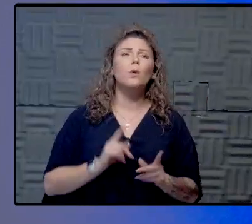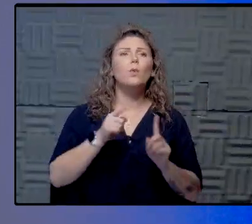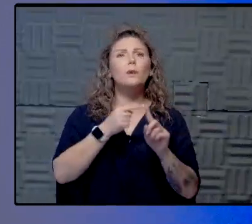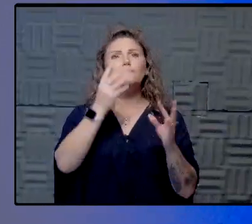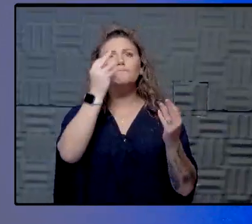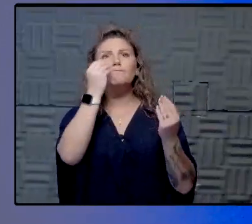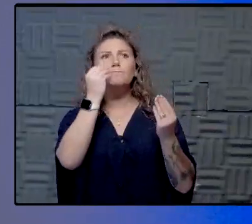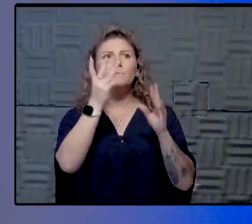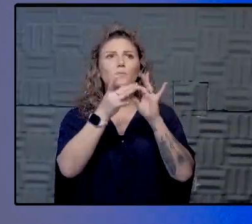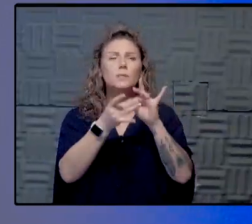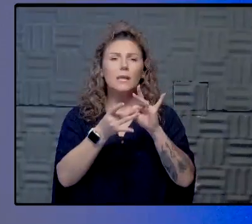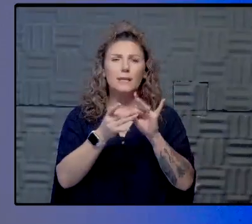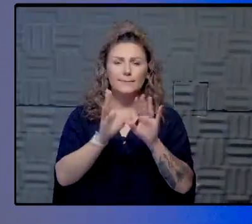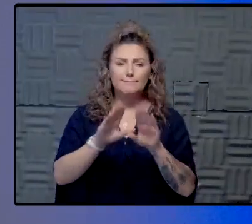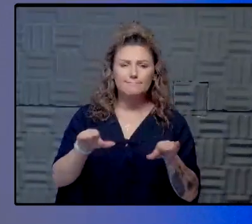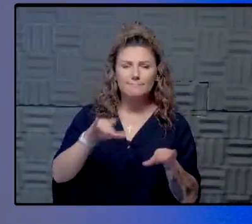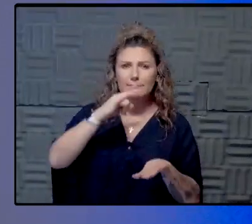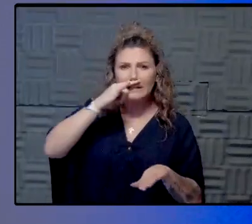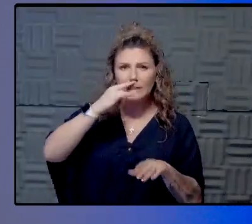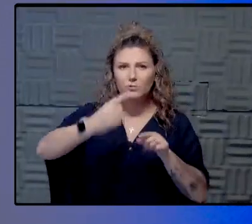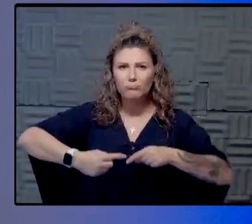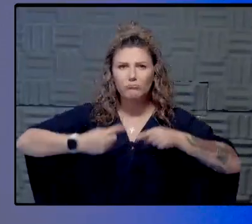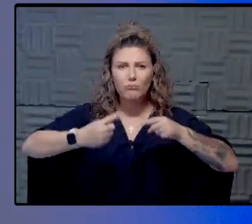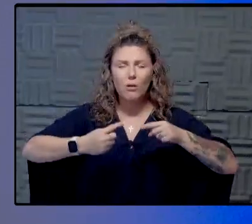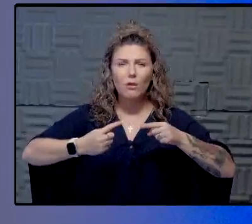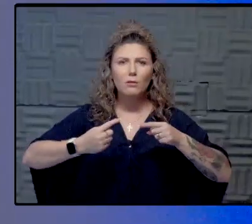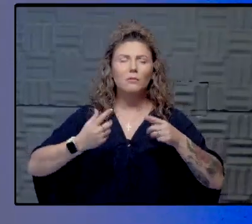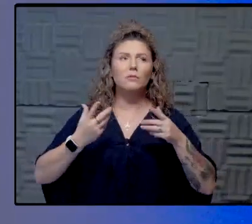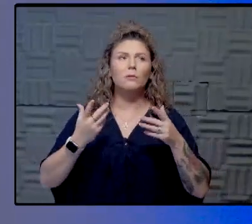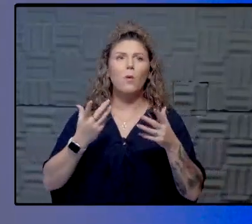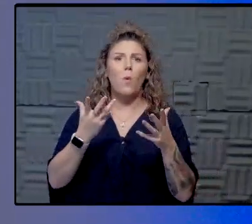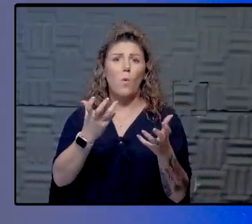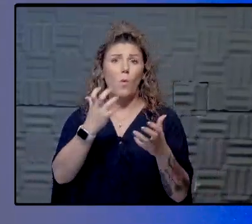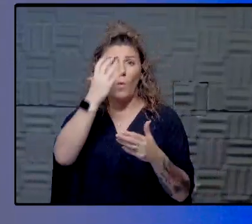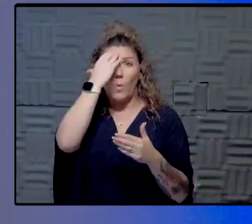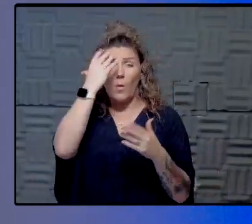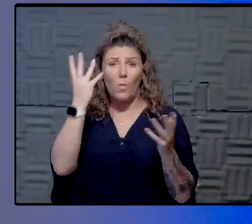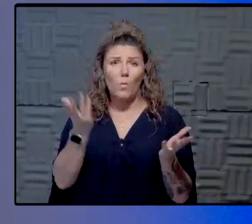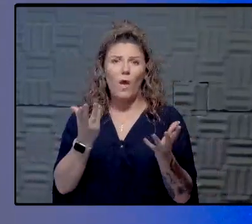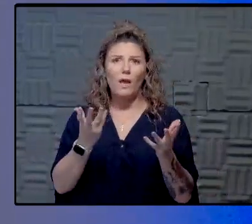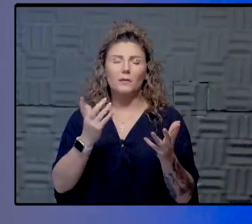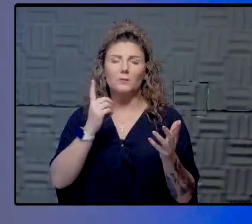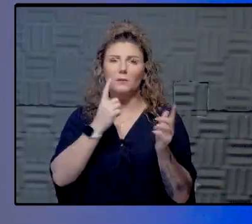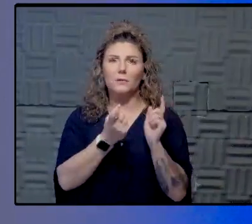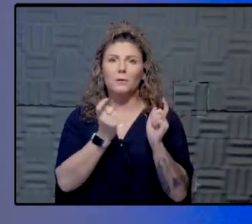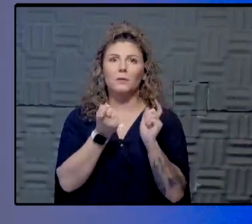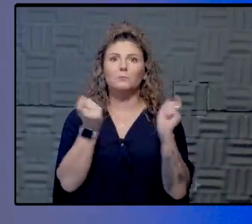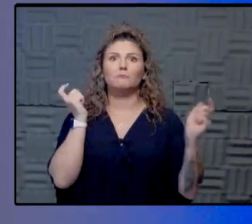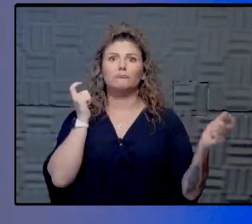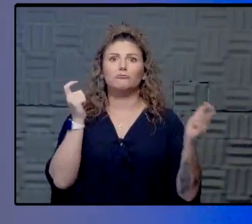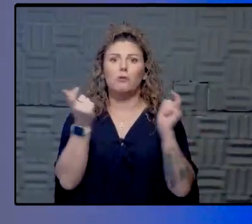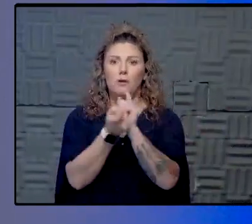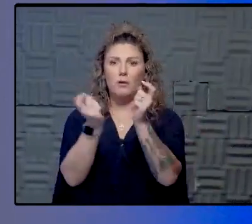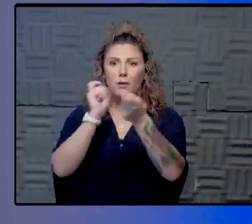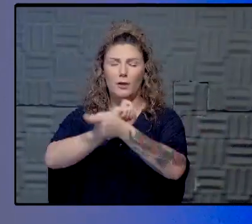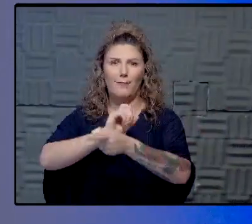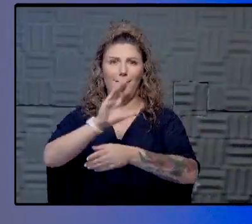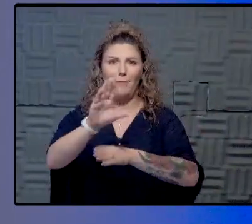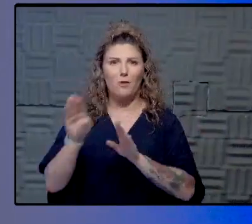about kids who might be struggling, we always want to be aware of significant changes that they